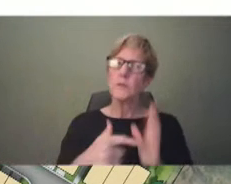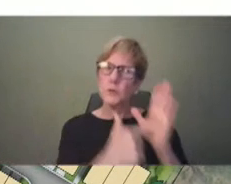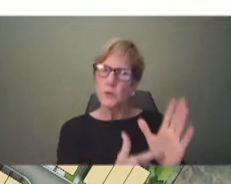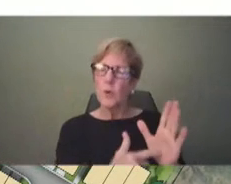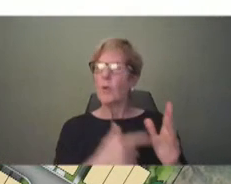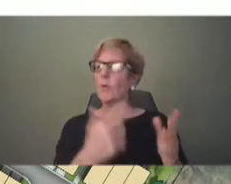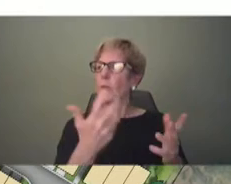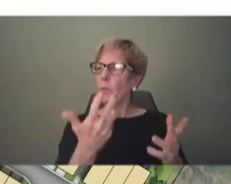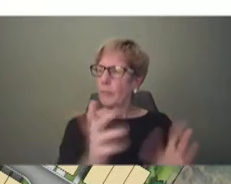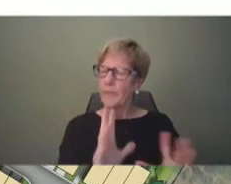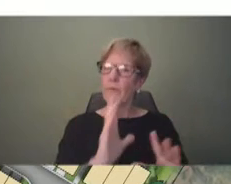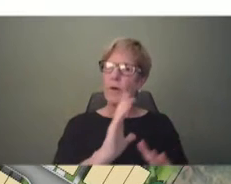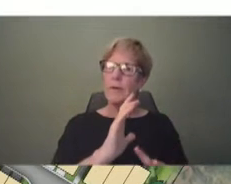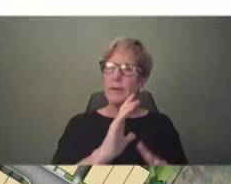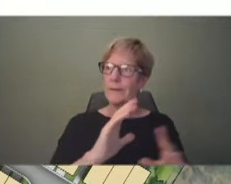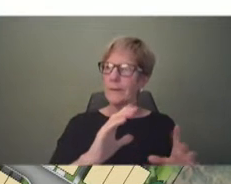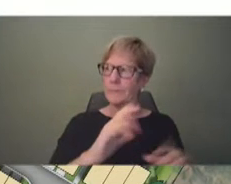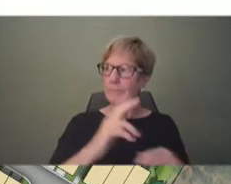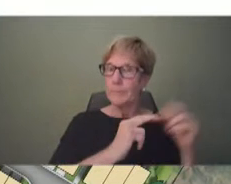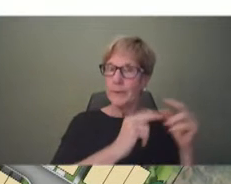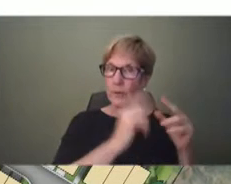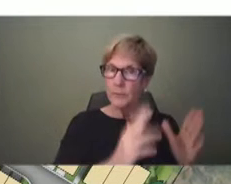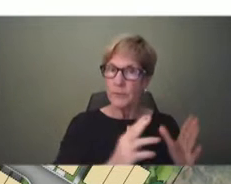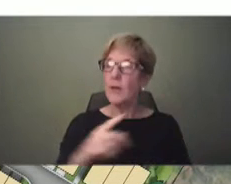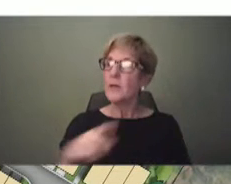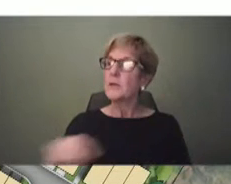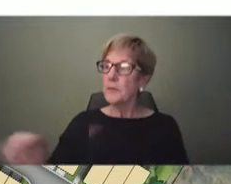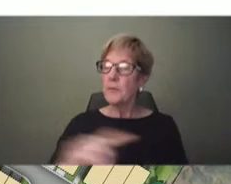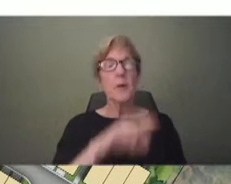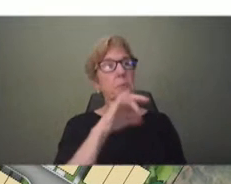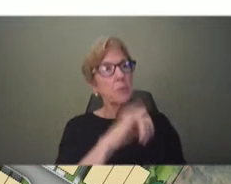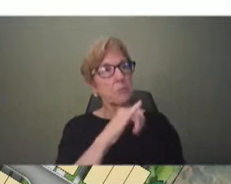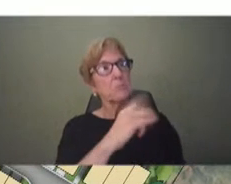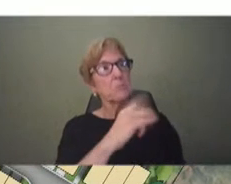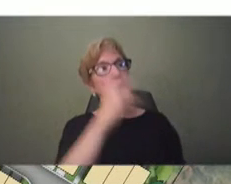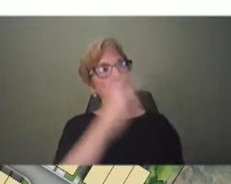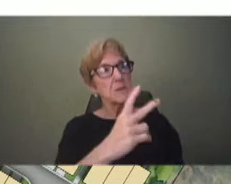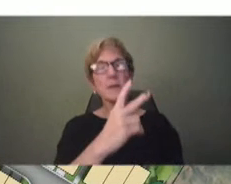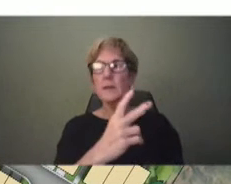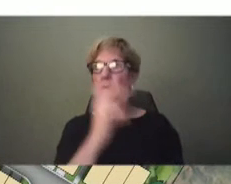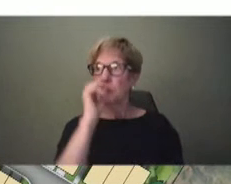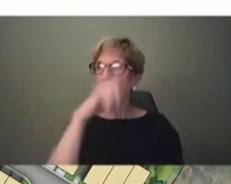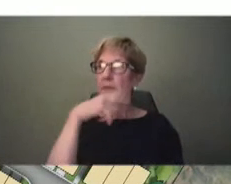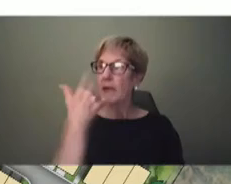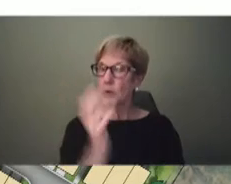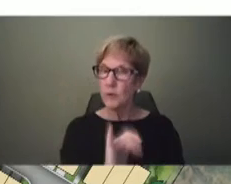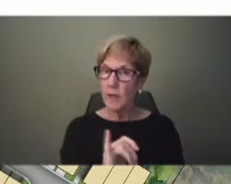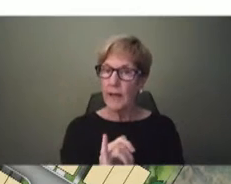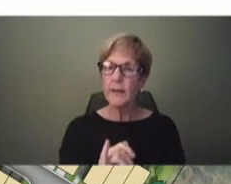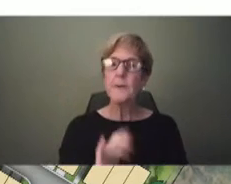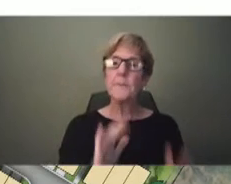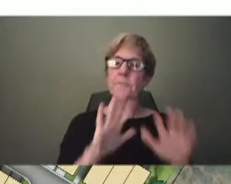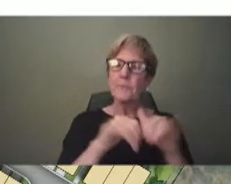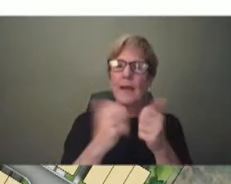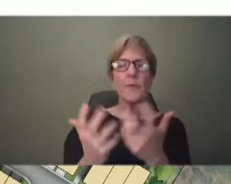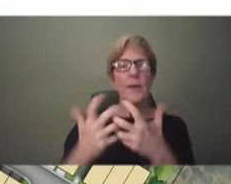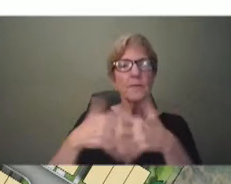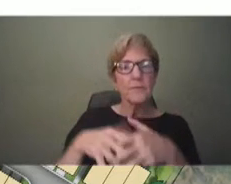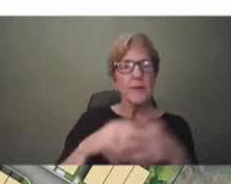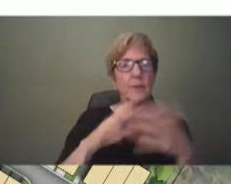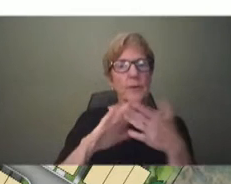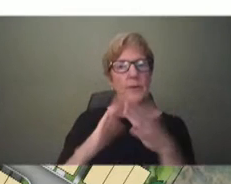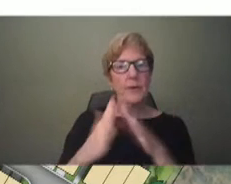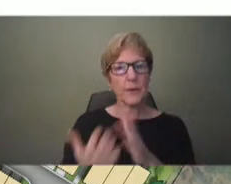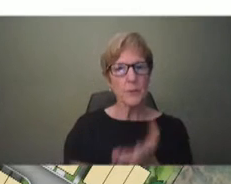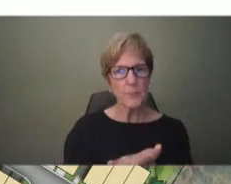done so that it can at least get a feel of what what they look like and how how they fit within the community that that